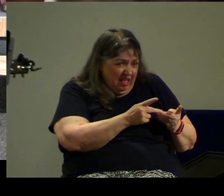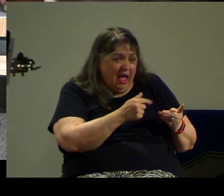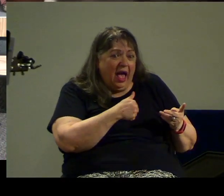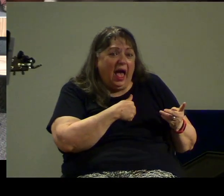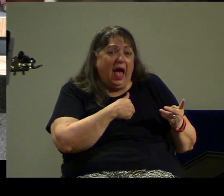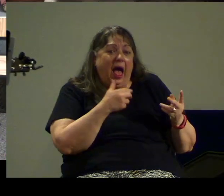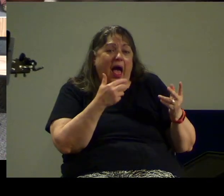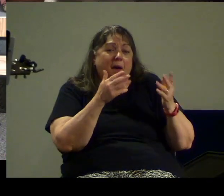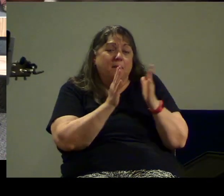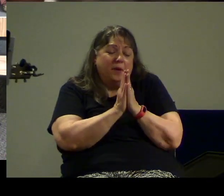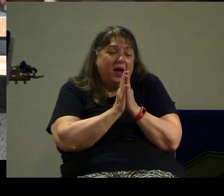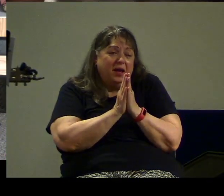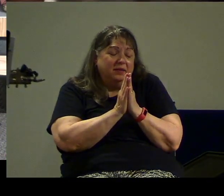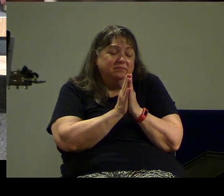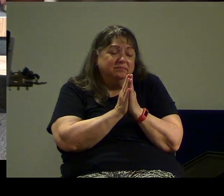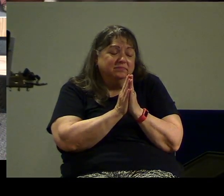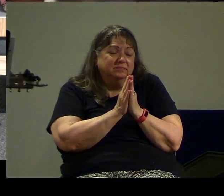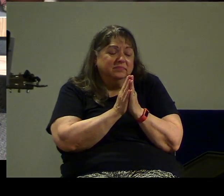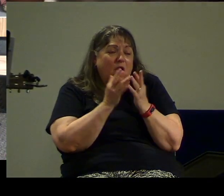blessed